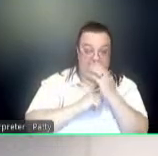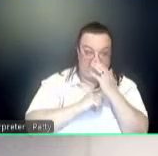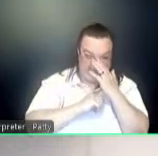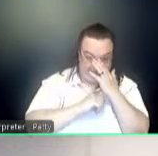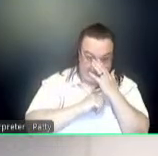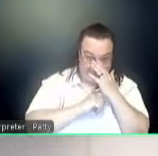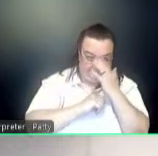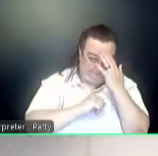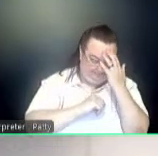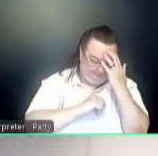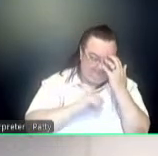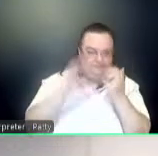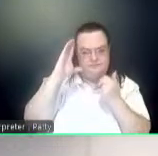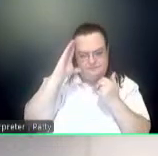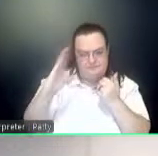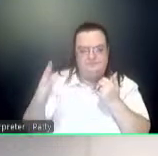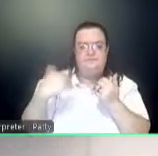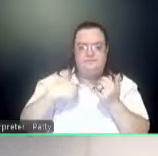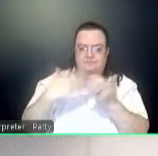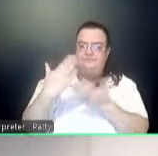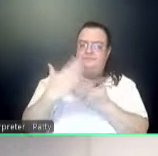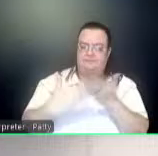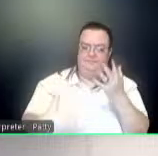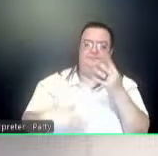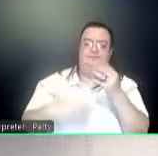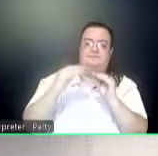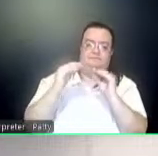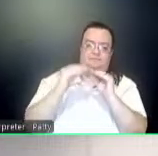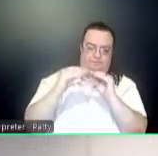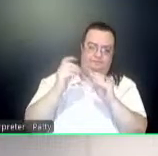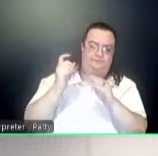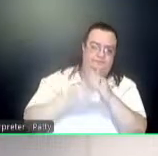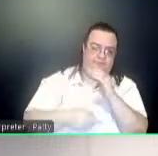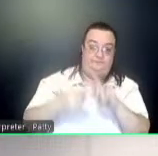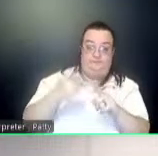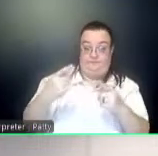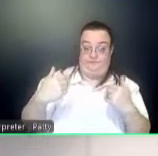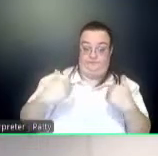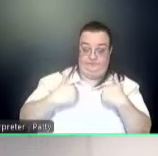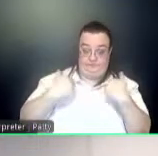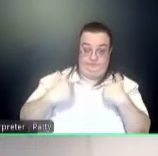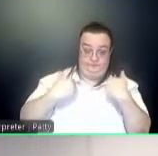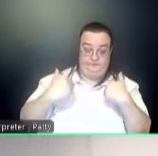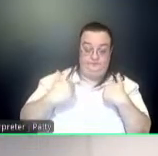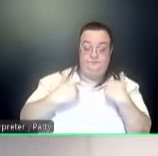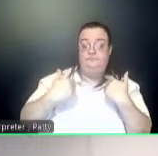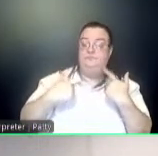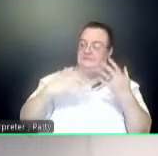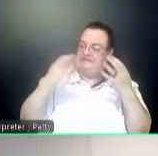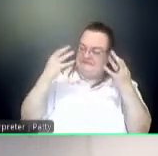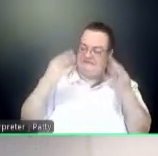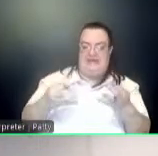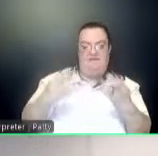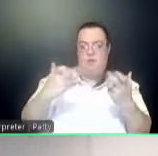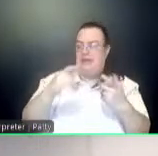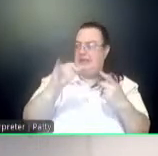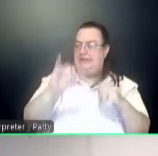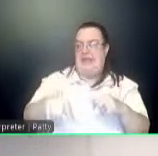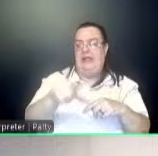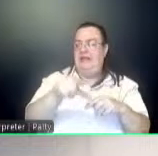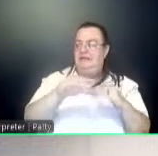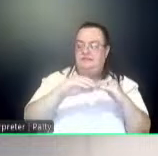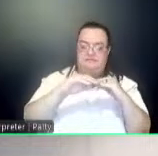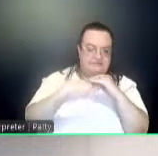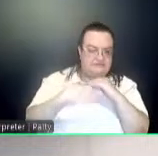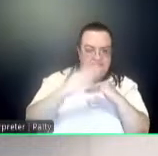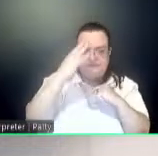there will be some additional costs coming out of the youth. I want to definitely keep that flat with a lot of the work that